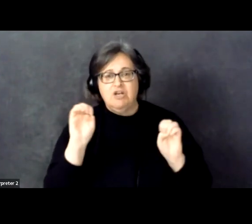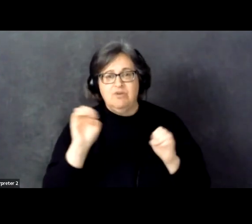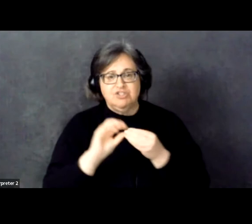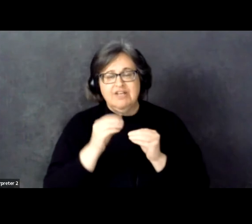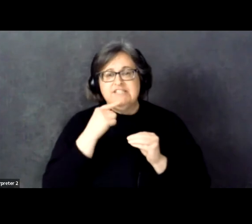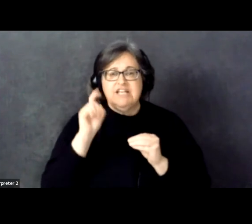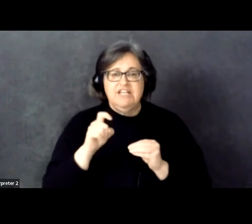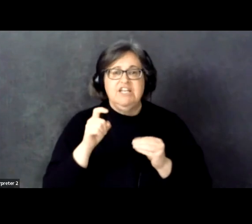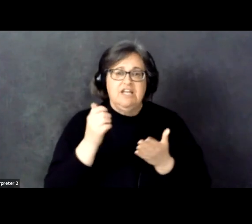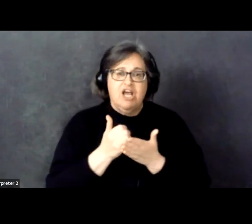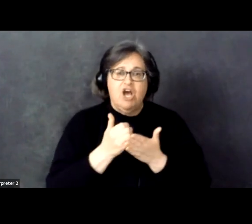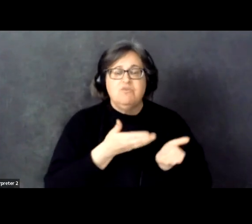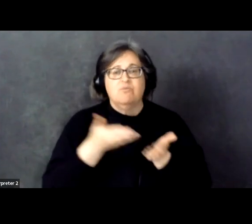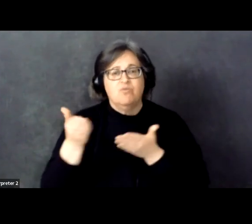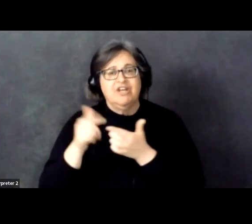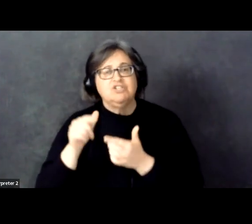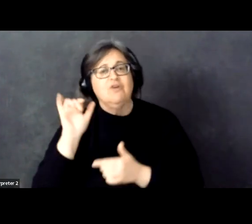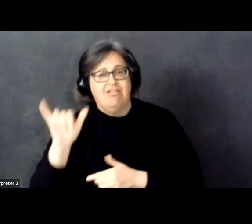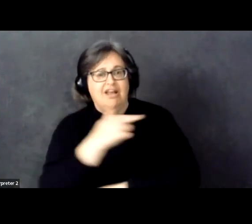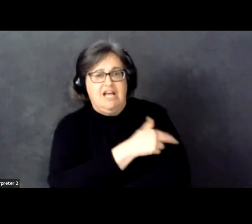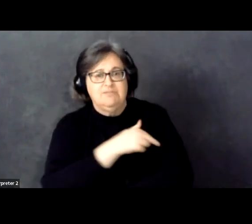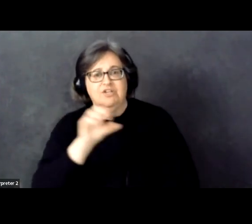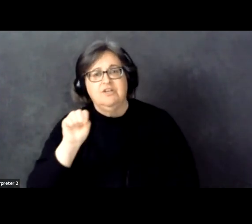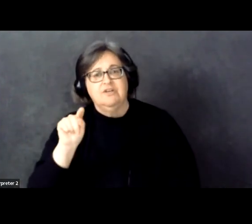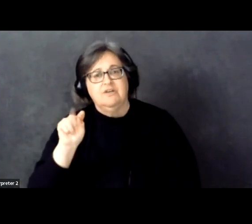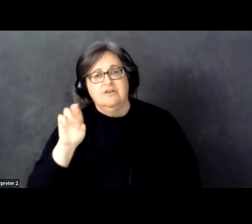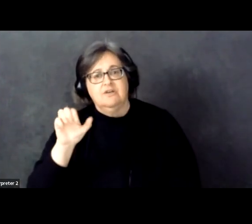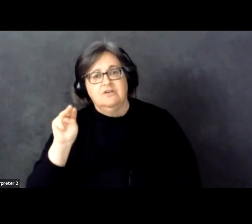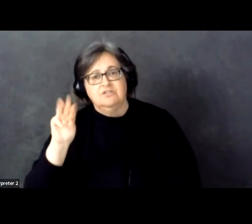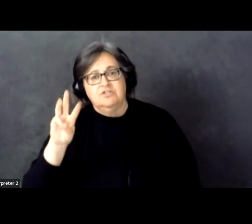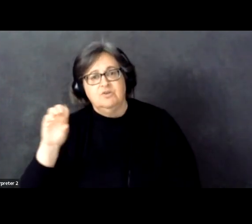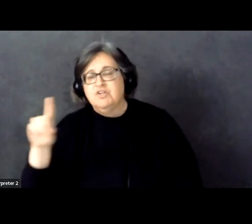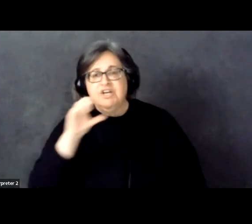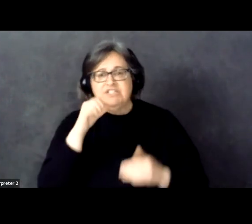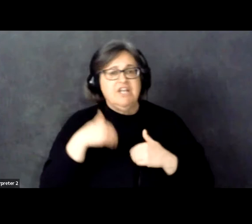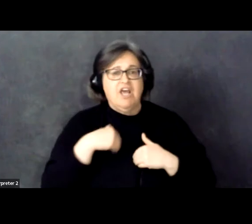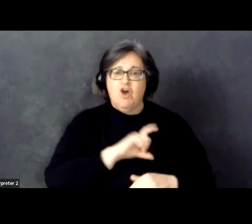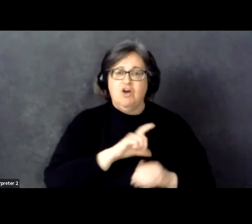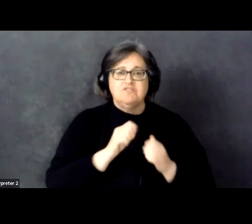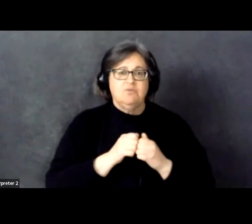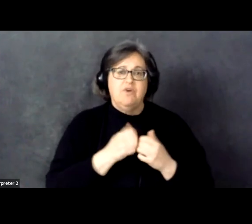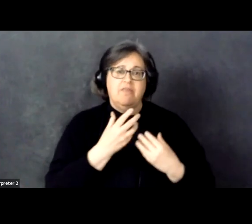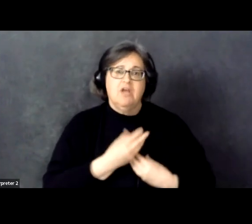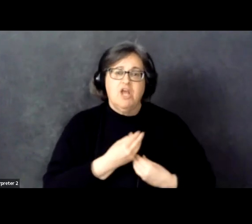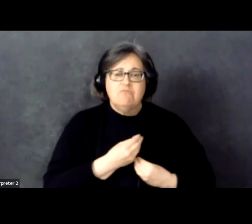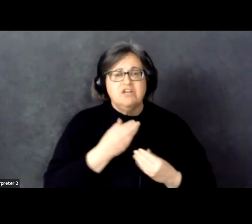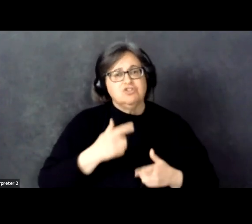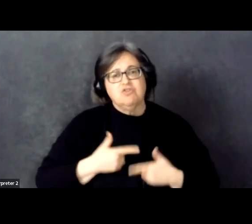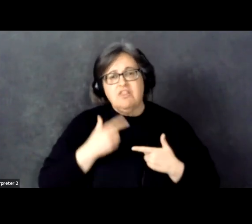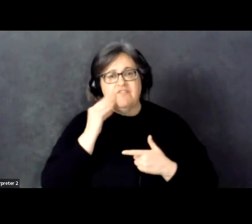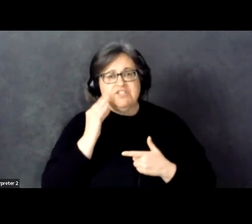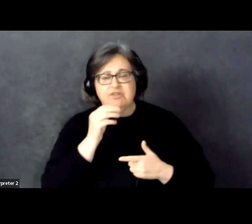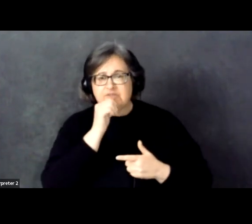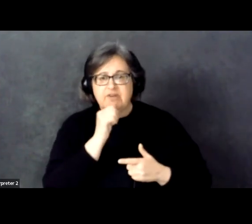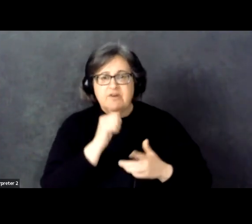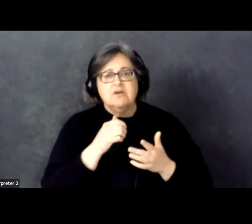needed help bringing his son to Streamwood Hospital. Instead of getting officers with compassion, life experience, or patience,